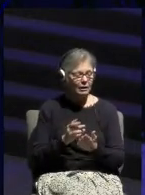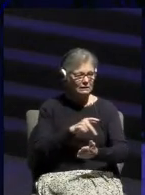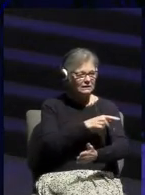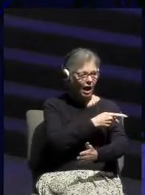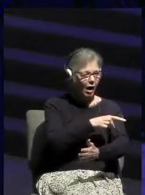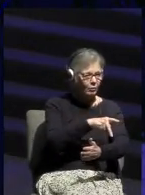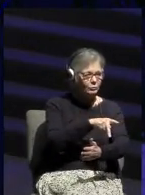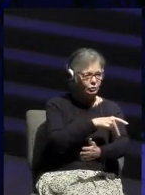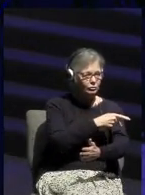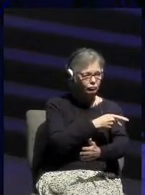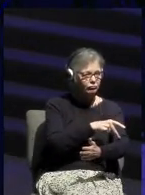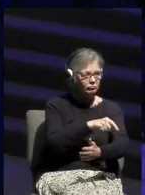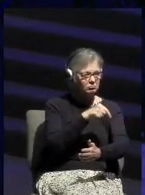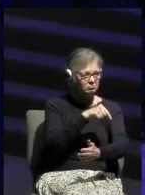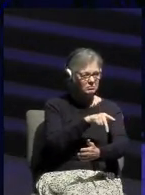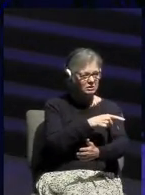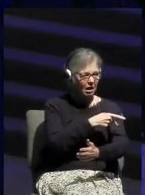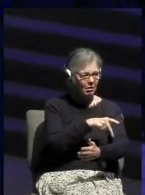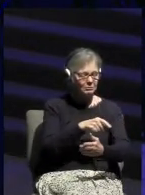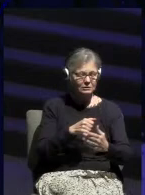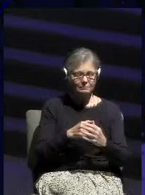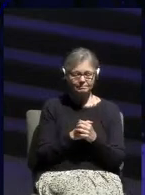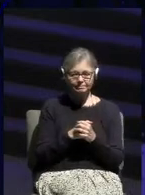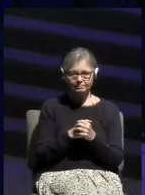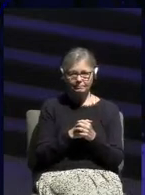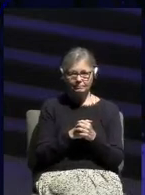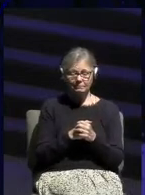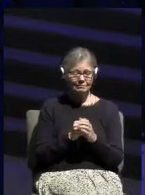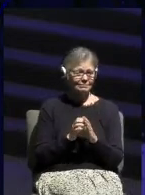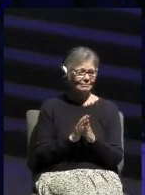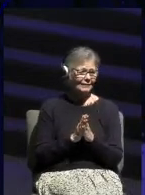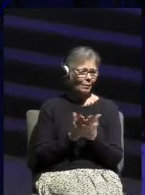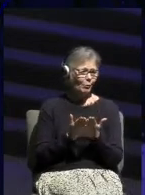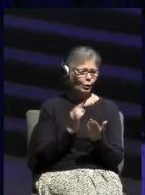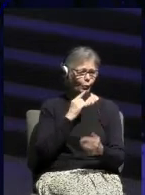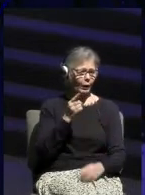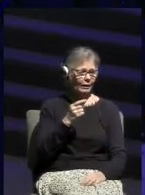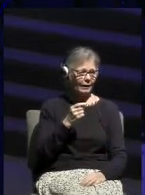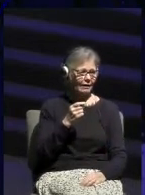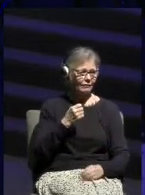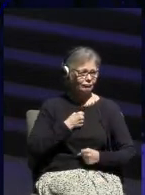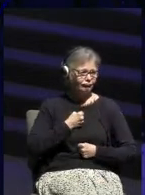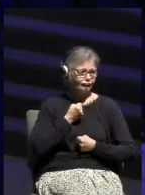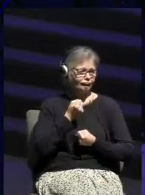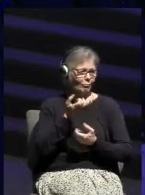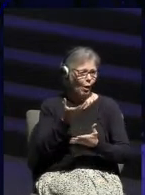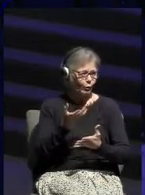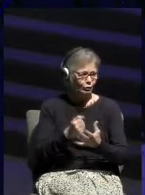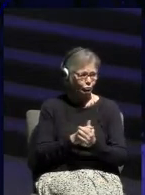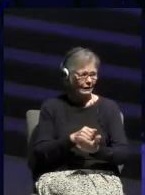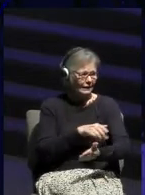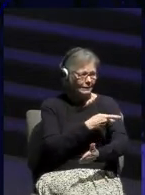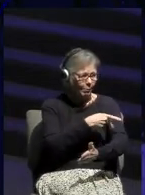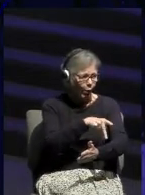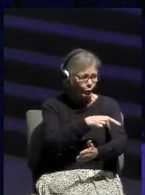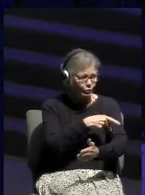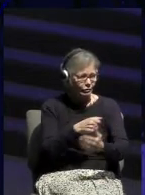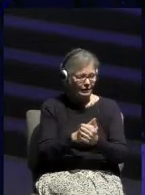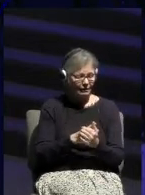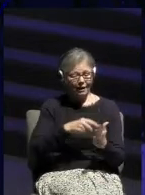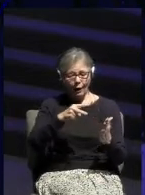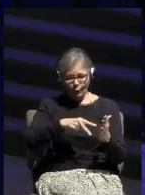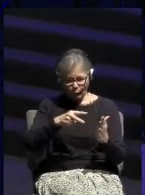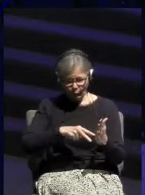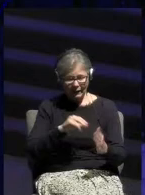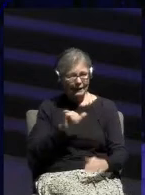Psalms, it is a book of poetry. and it's read like